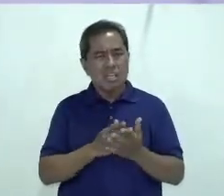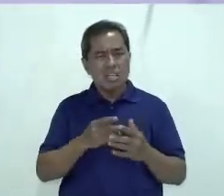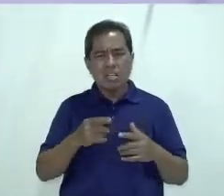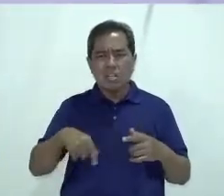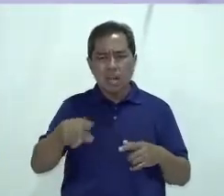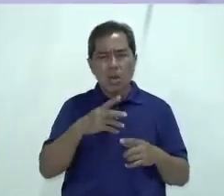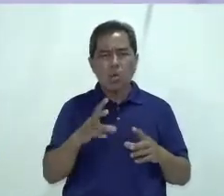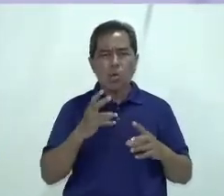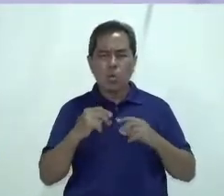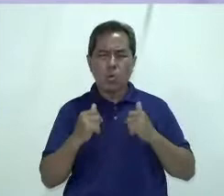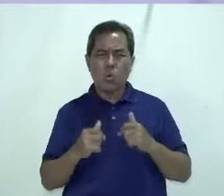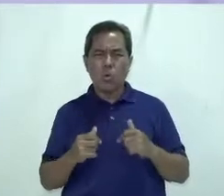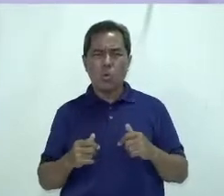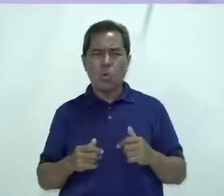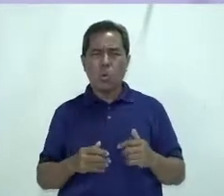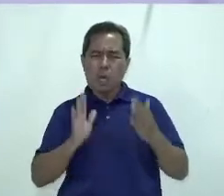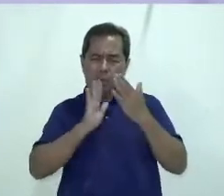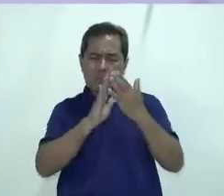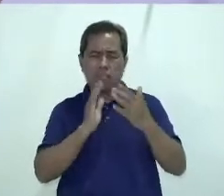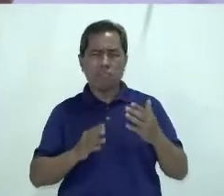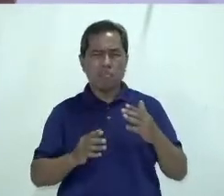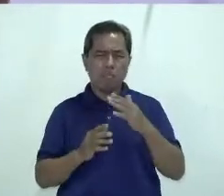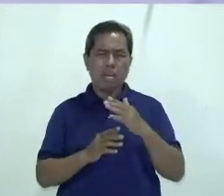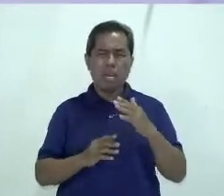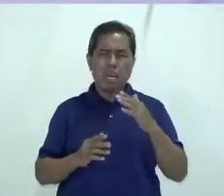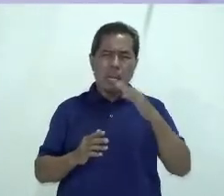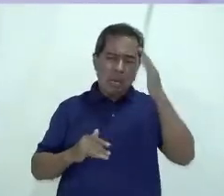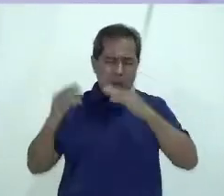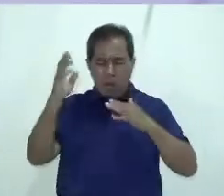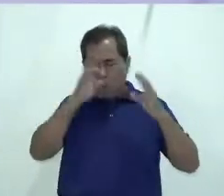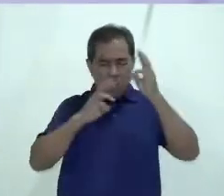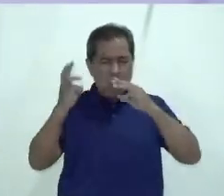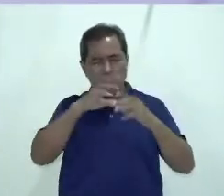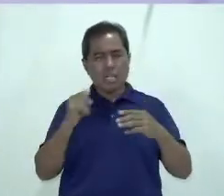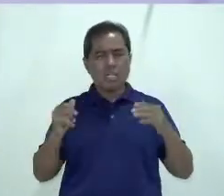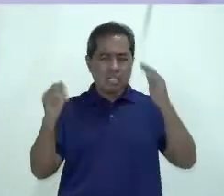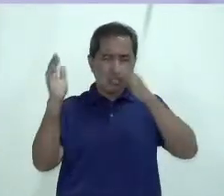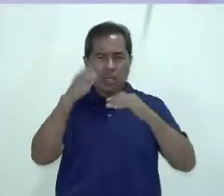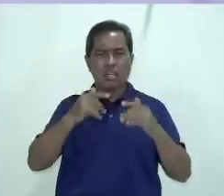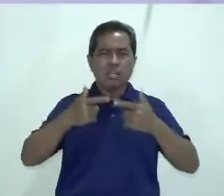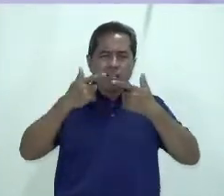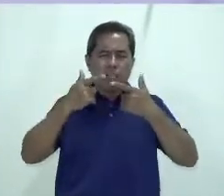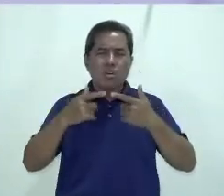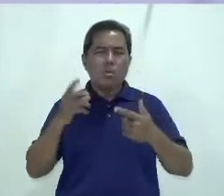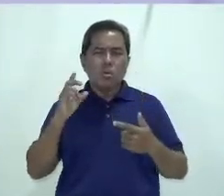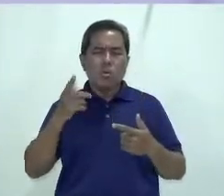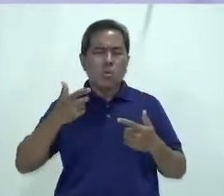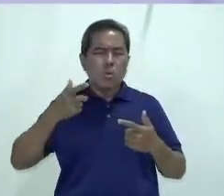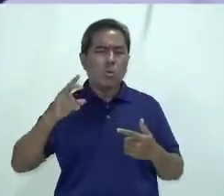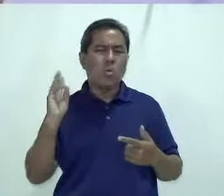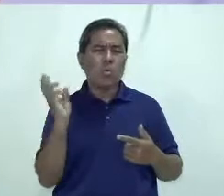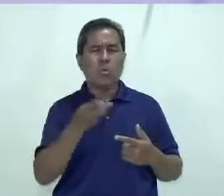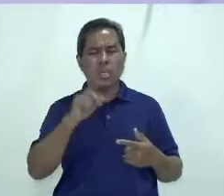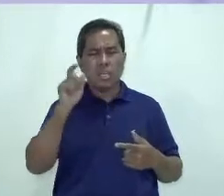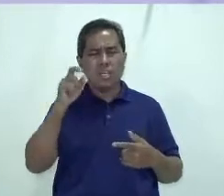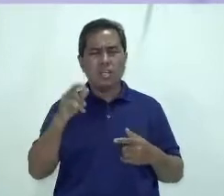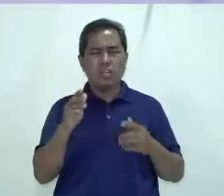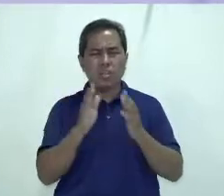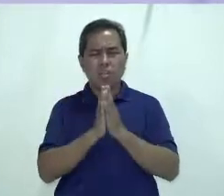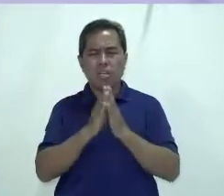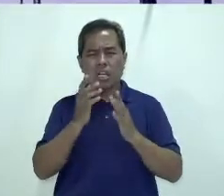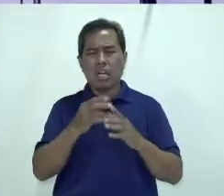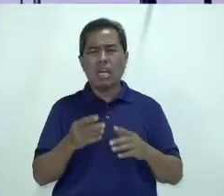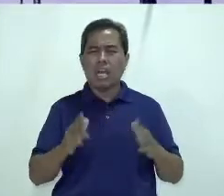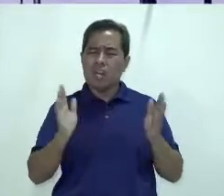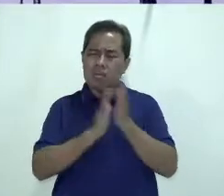difficult health situation, we just need to praise God through it. Some of us who are facing difficulties in our